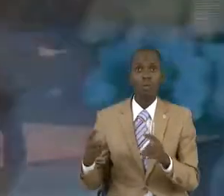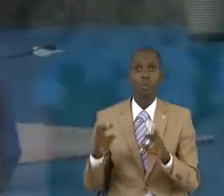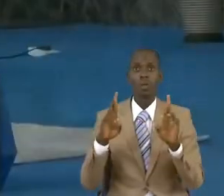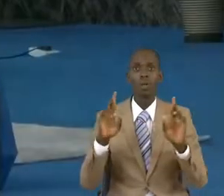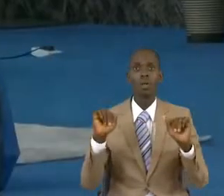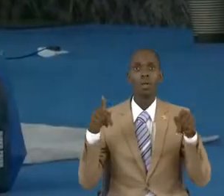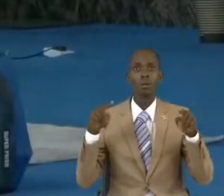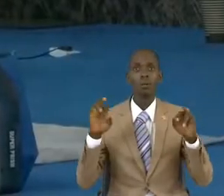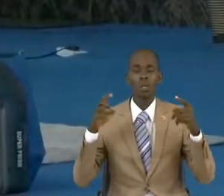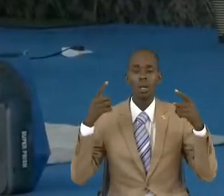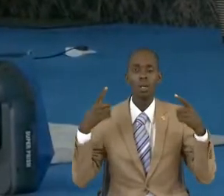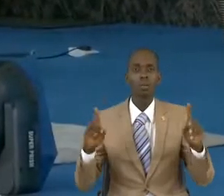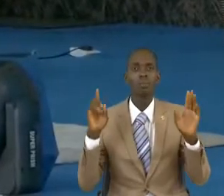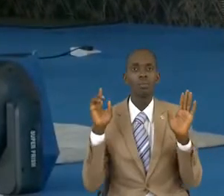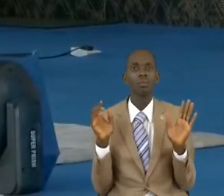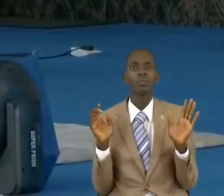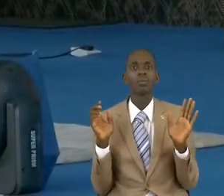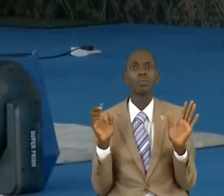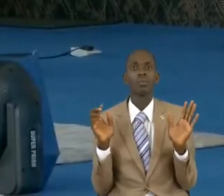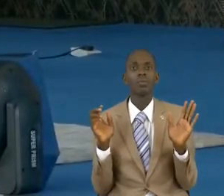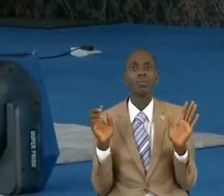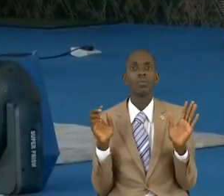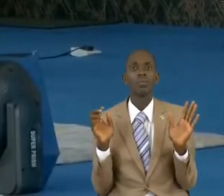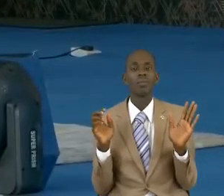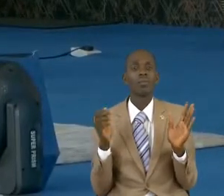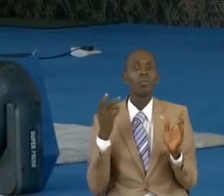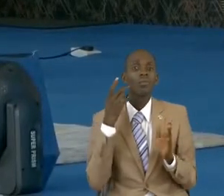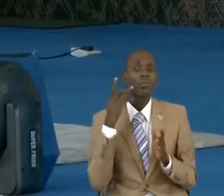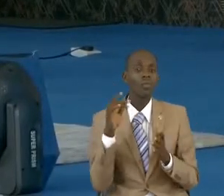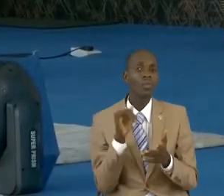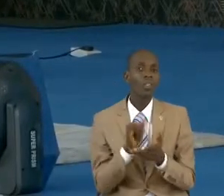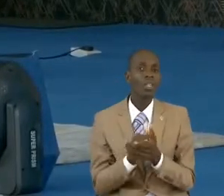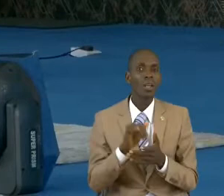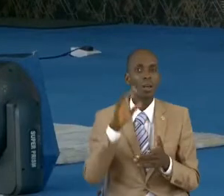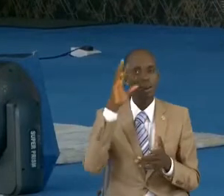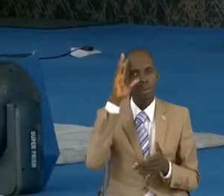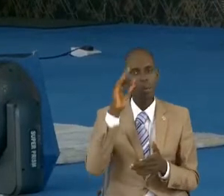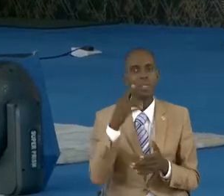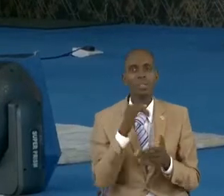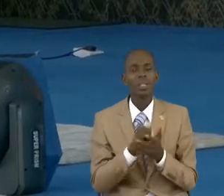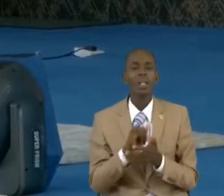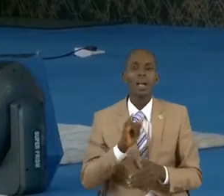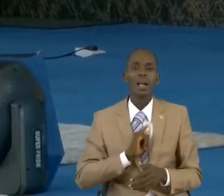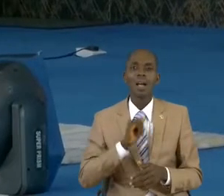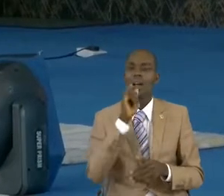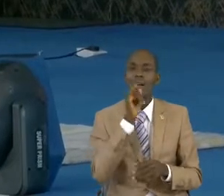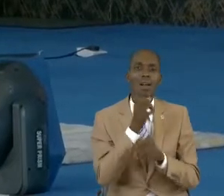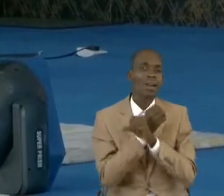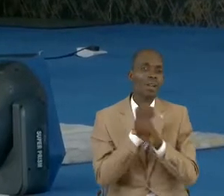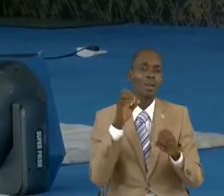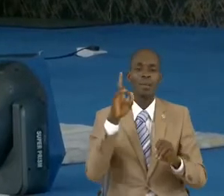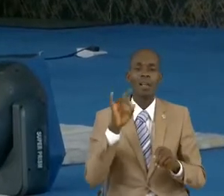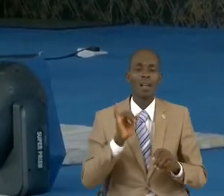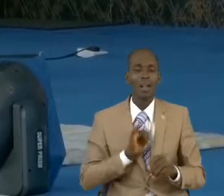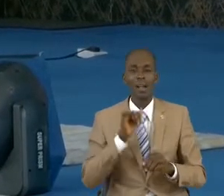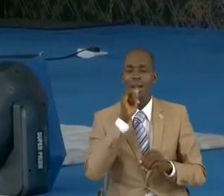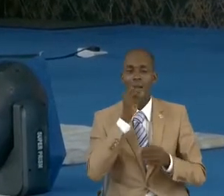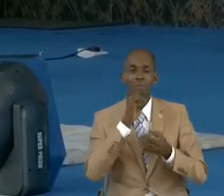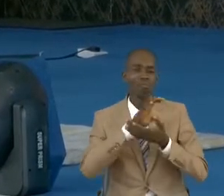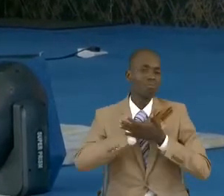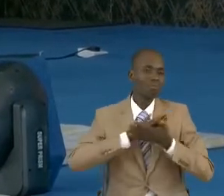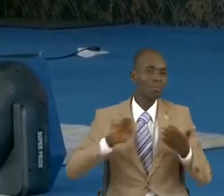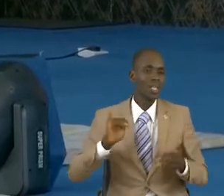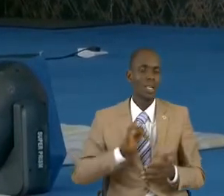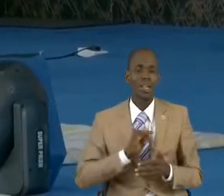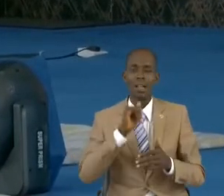been loud in testimony. I am saved. I am sanctified. I am